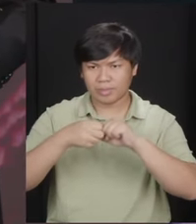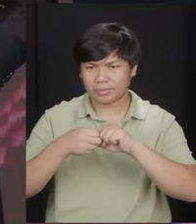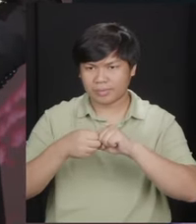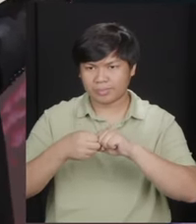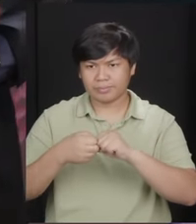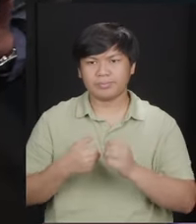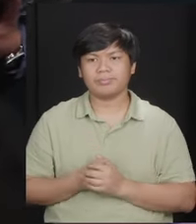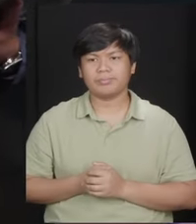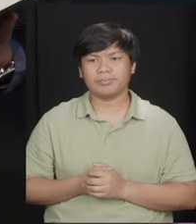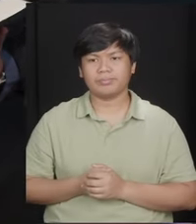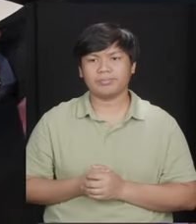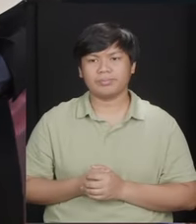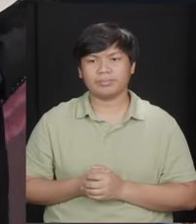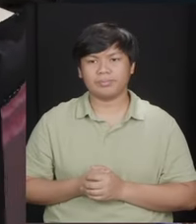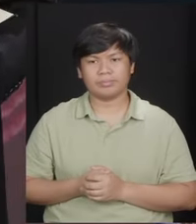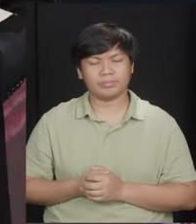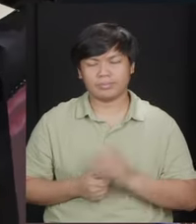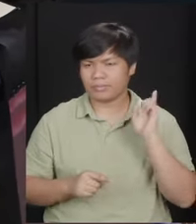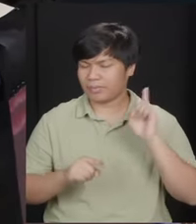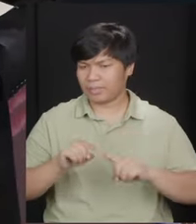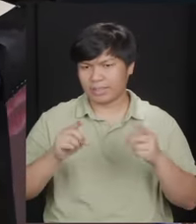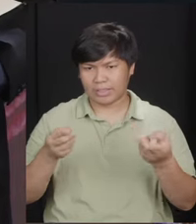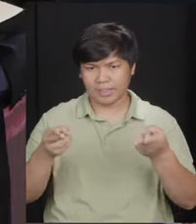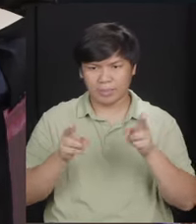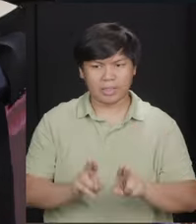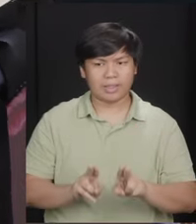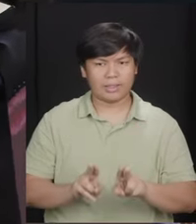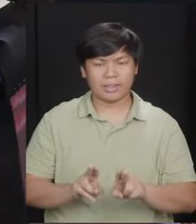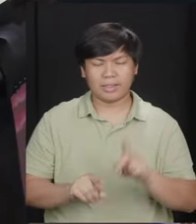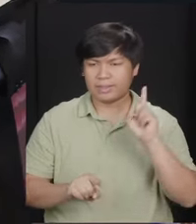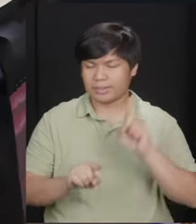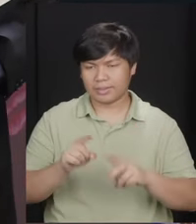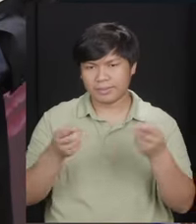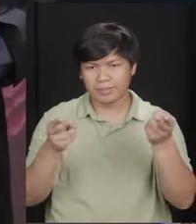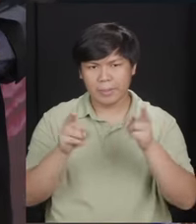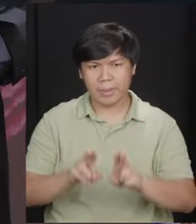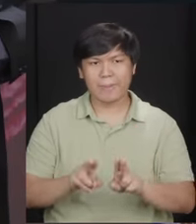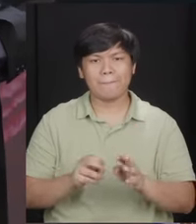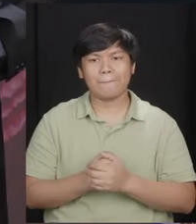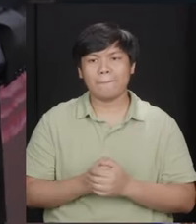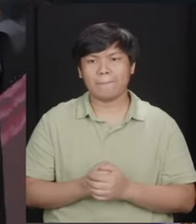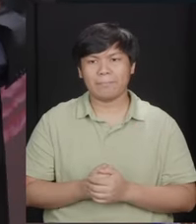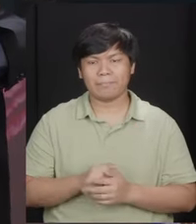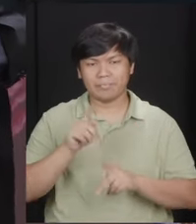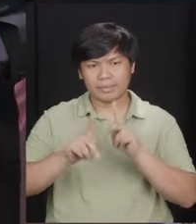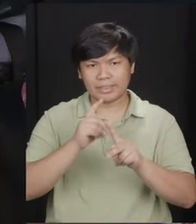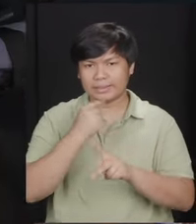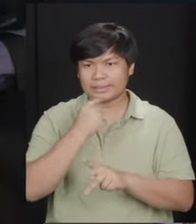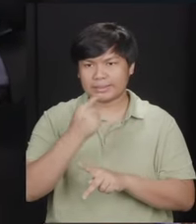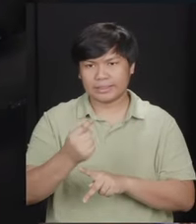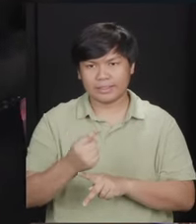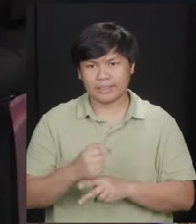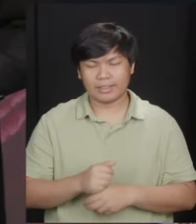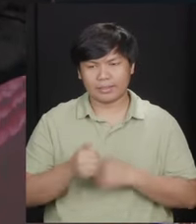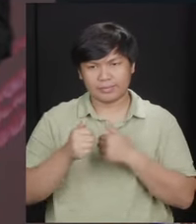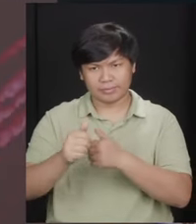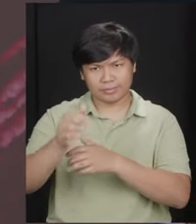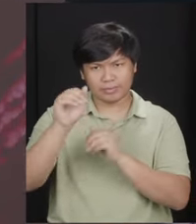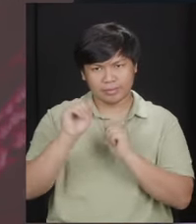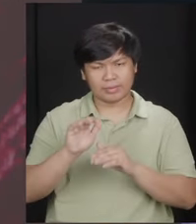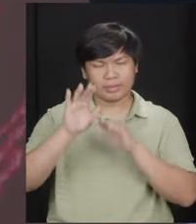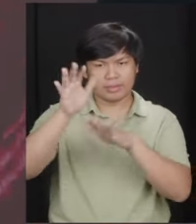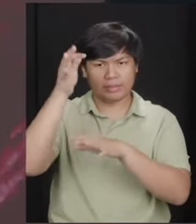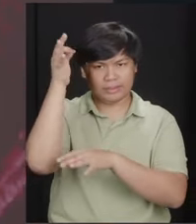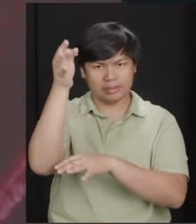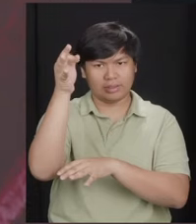is? It's impossible. It's impossible. In fact, if people who say that, "I'll just follow the Sermon on the Mount, and